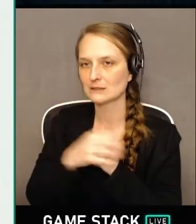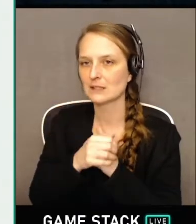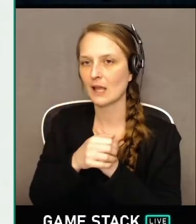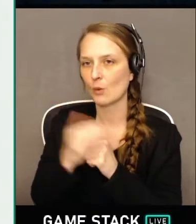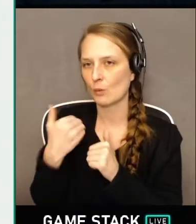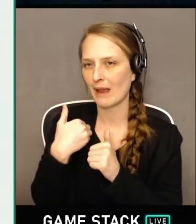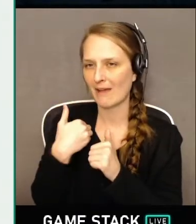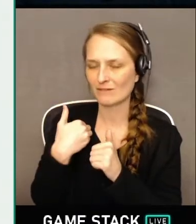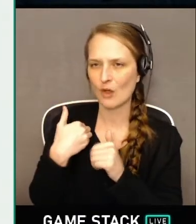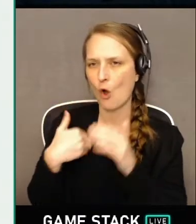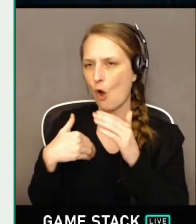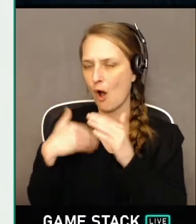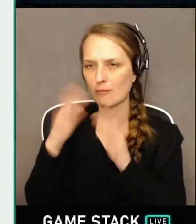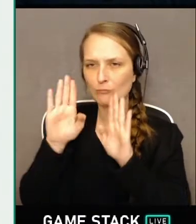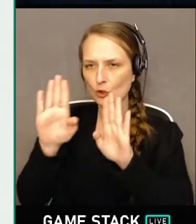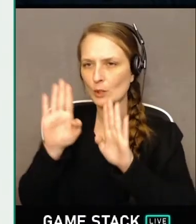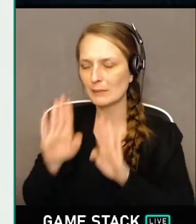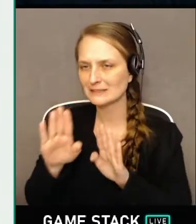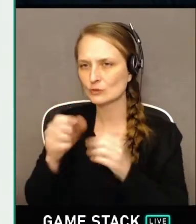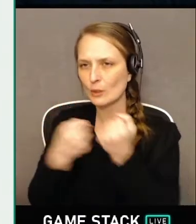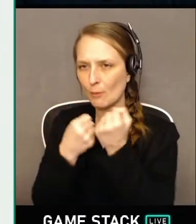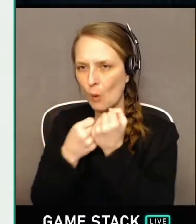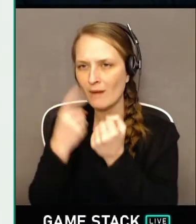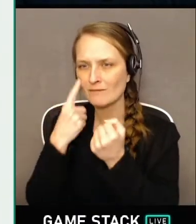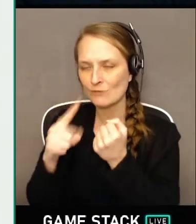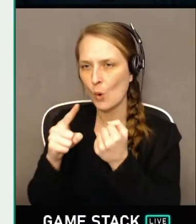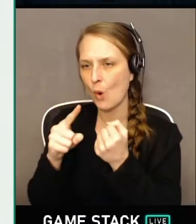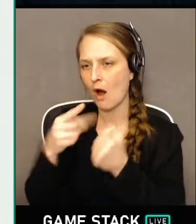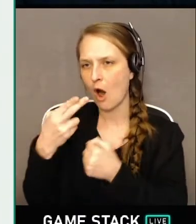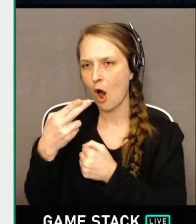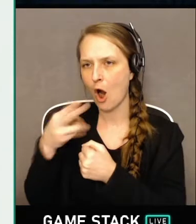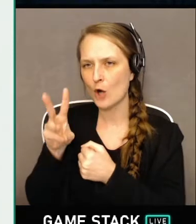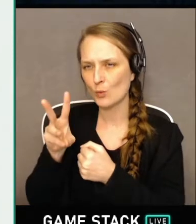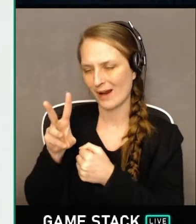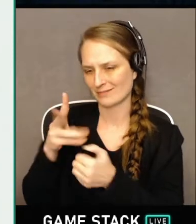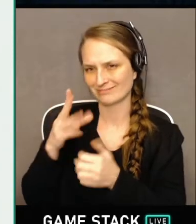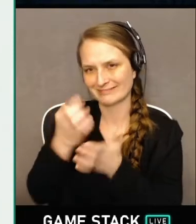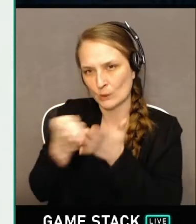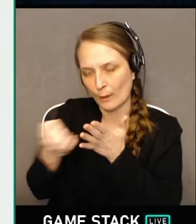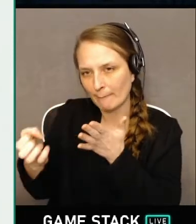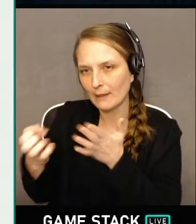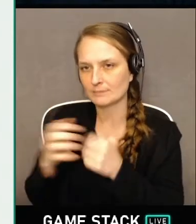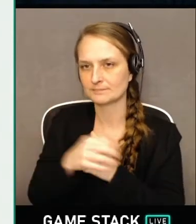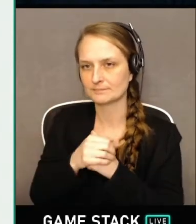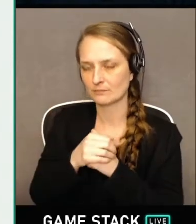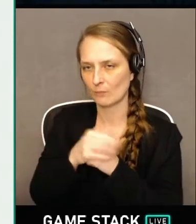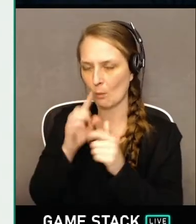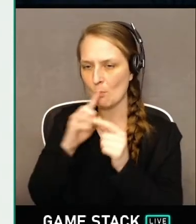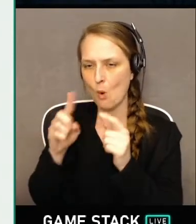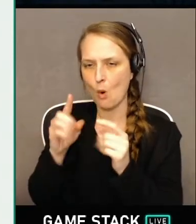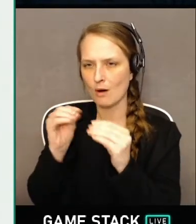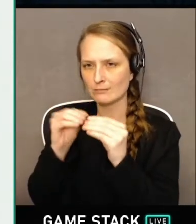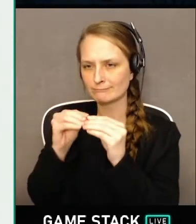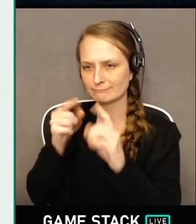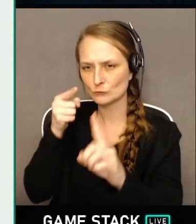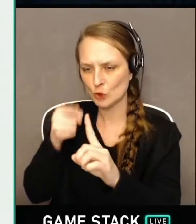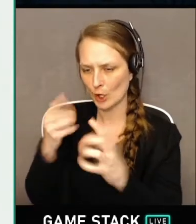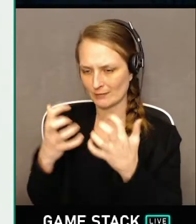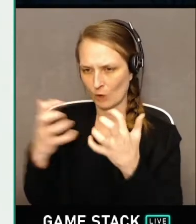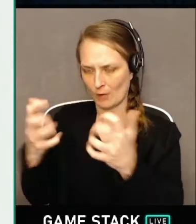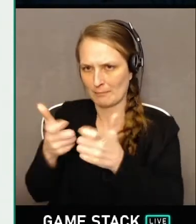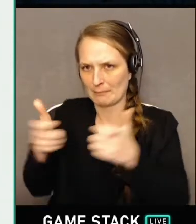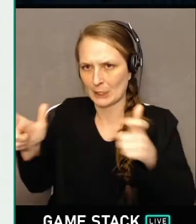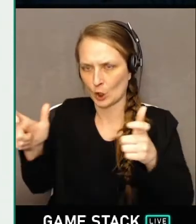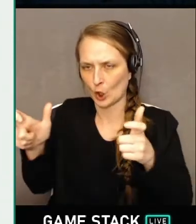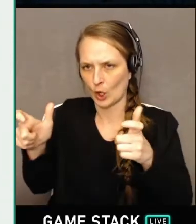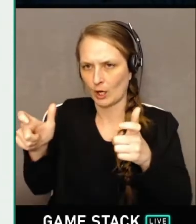future hardware that gave developers a large market to target. Our partners also created software products